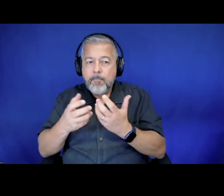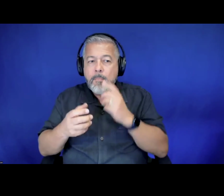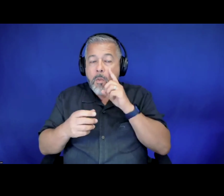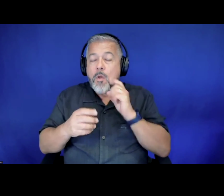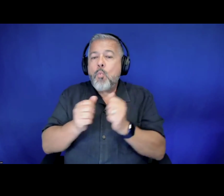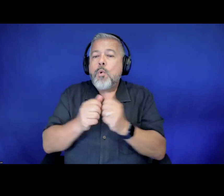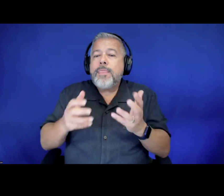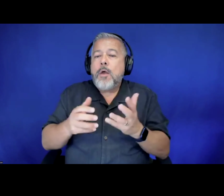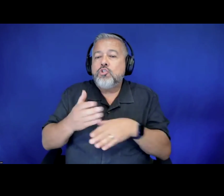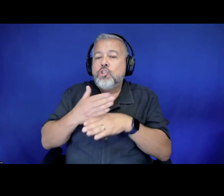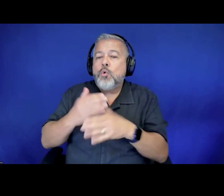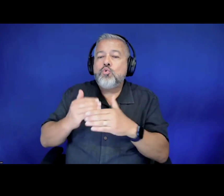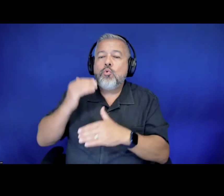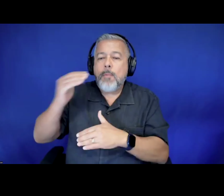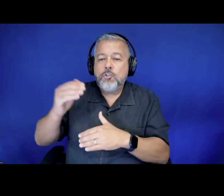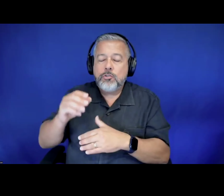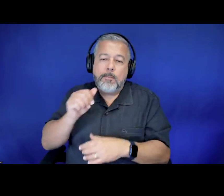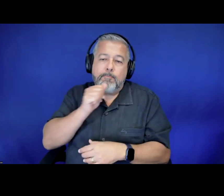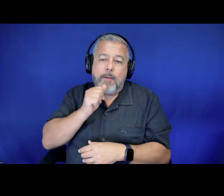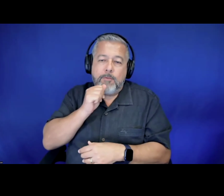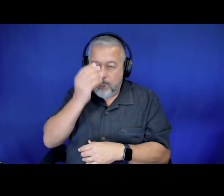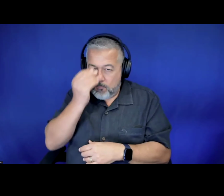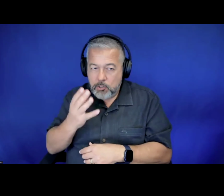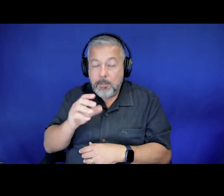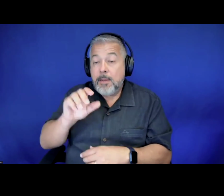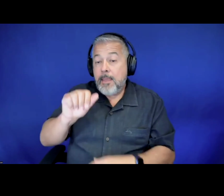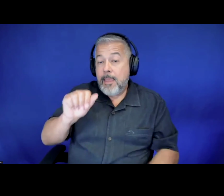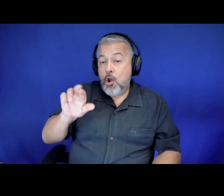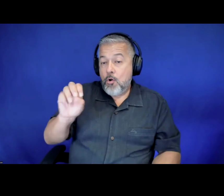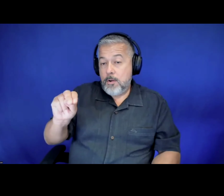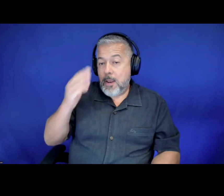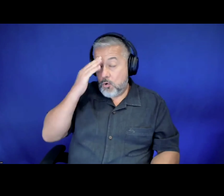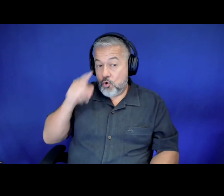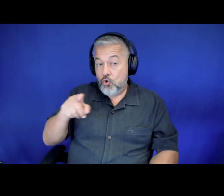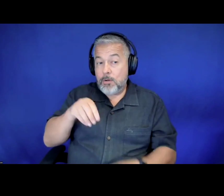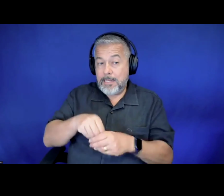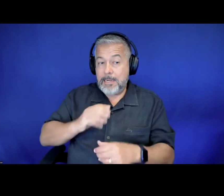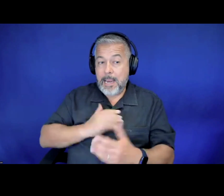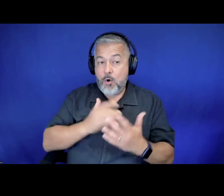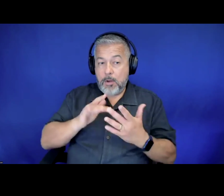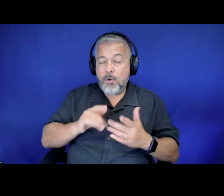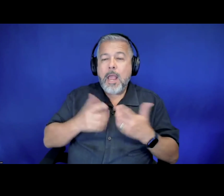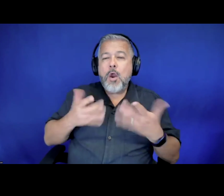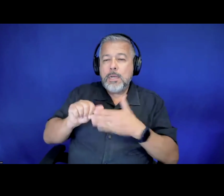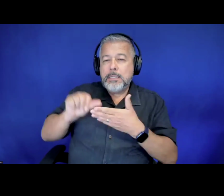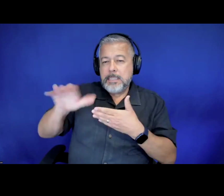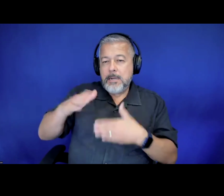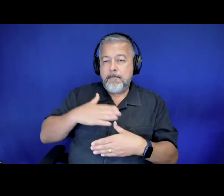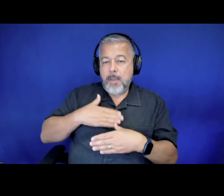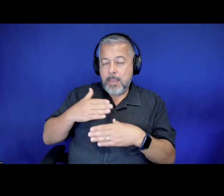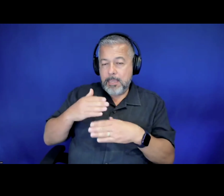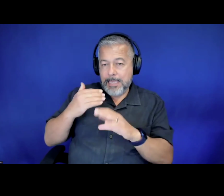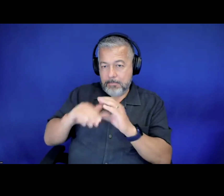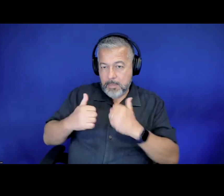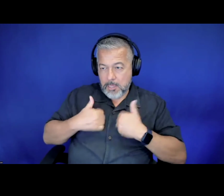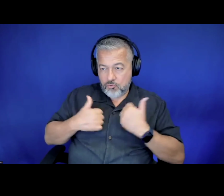personal information. Erin, I know you are in our network, so if you want to, I already sent you my email. If you want to just give me a little